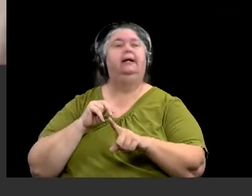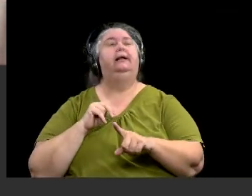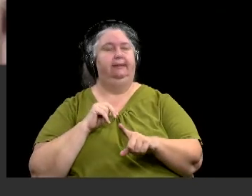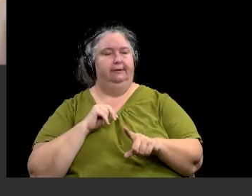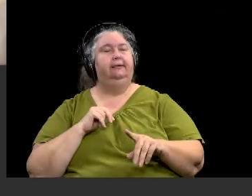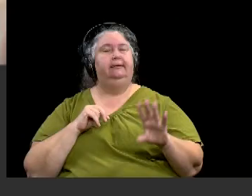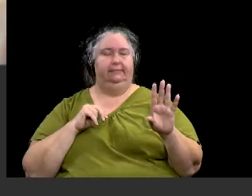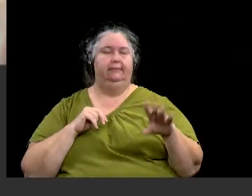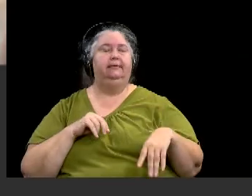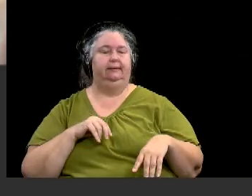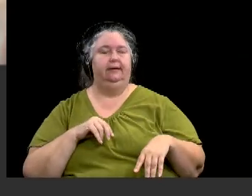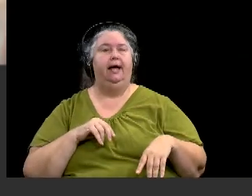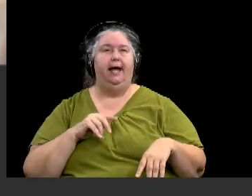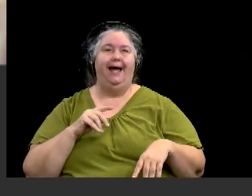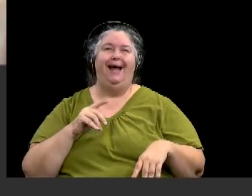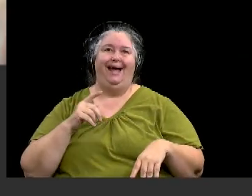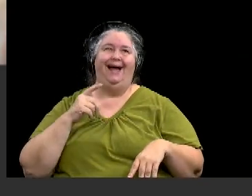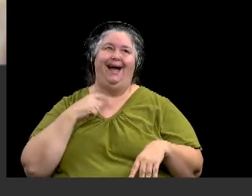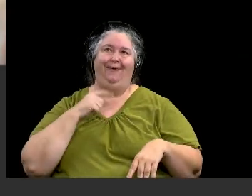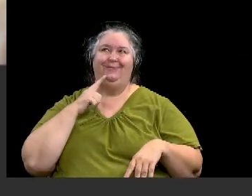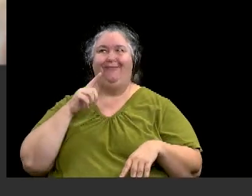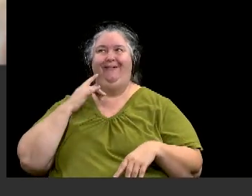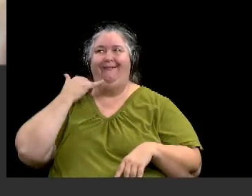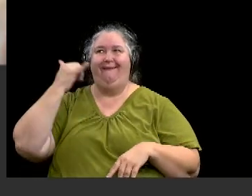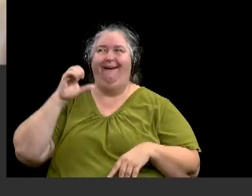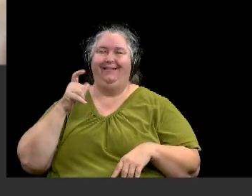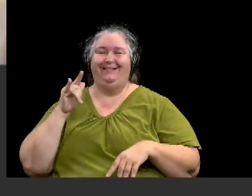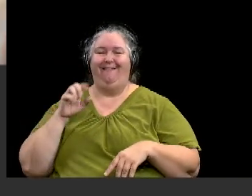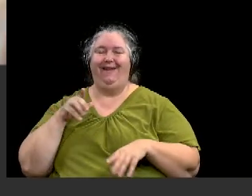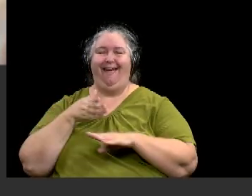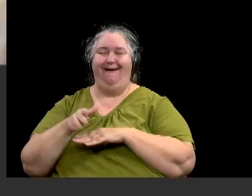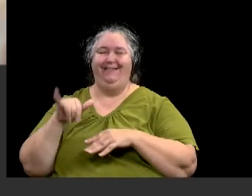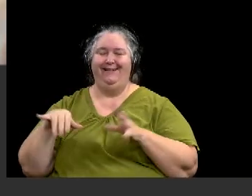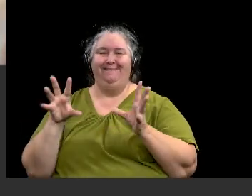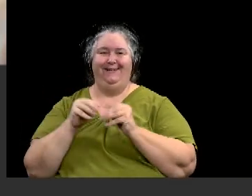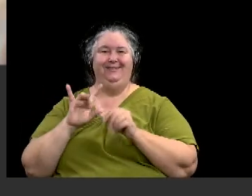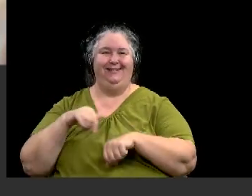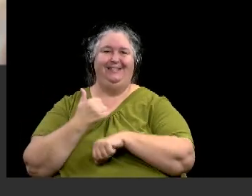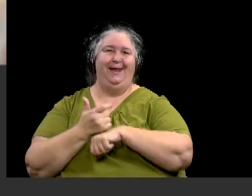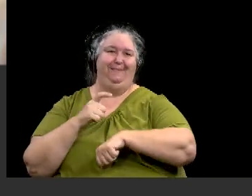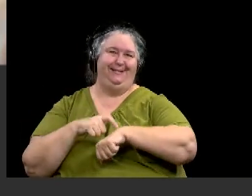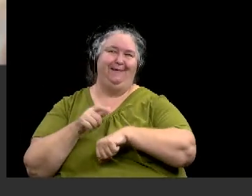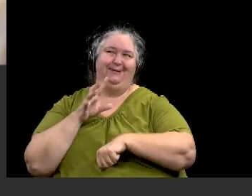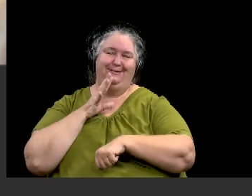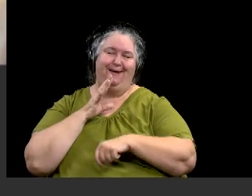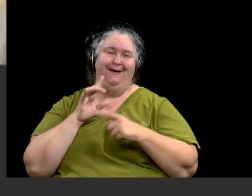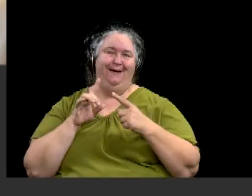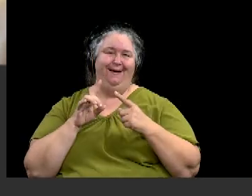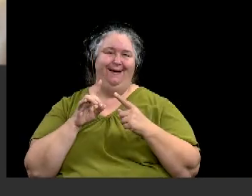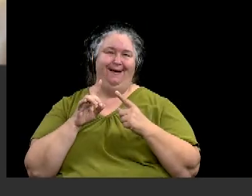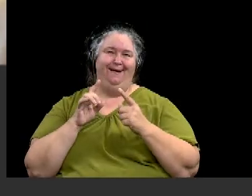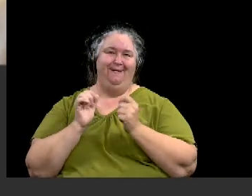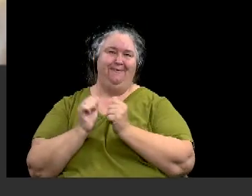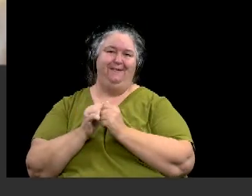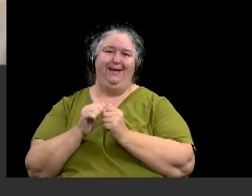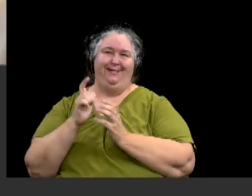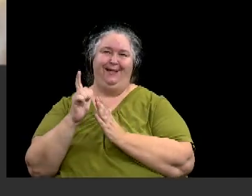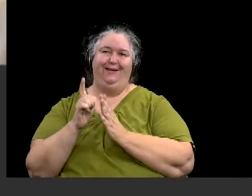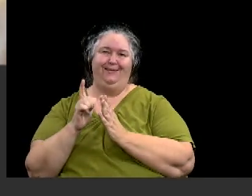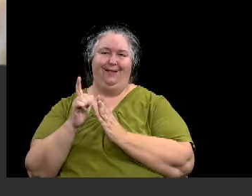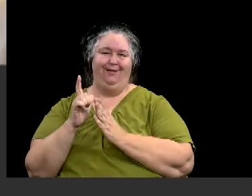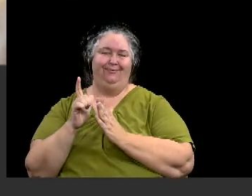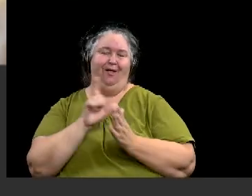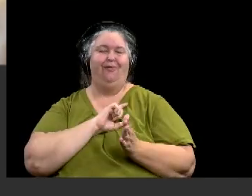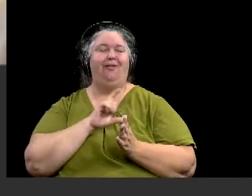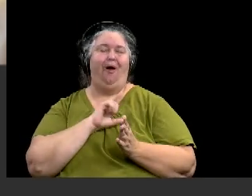after this call to set up time to talk to our law enforcement folks that include the jail management